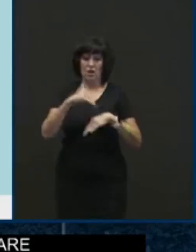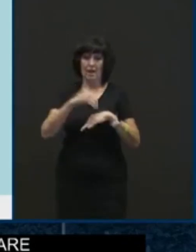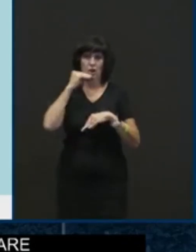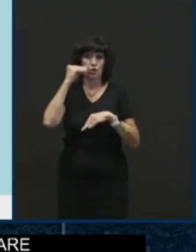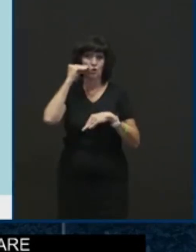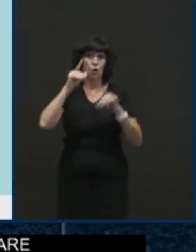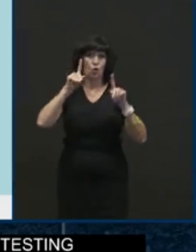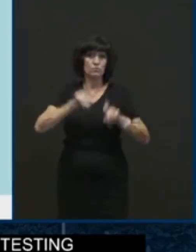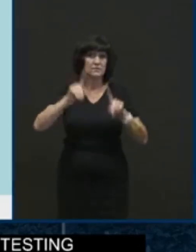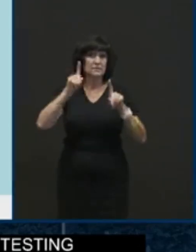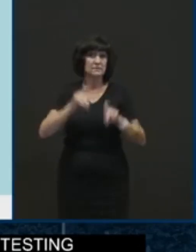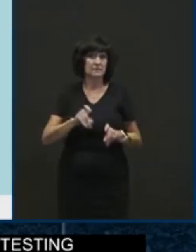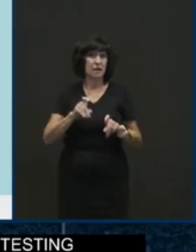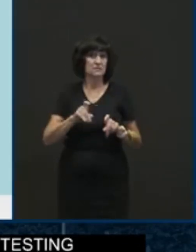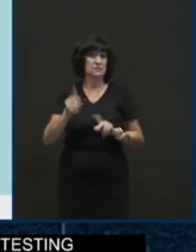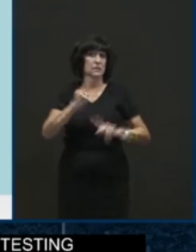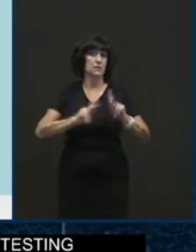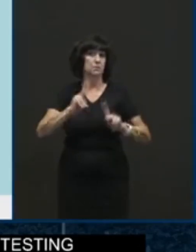and our curative